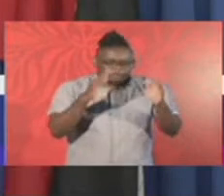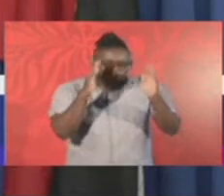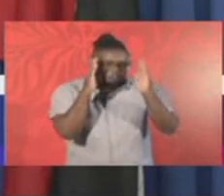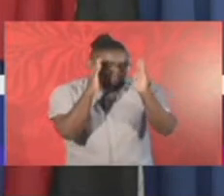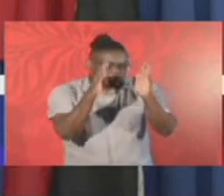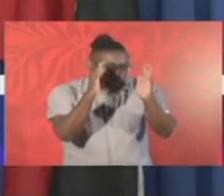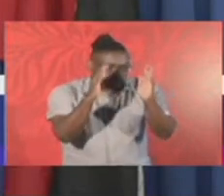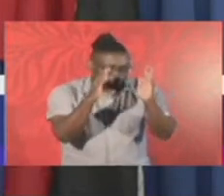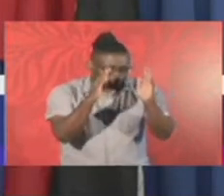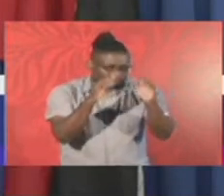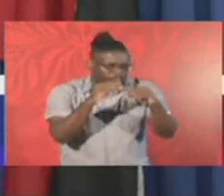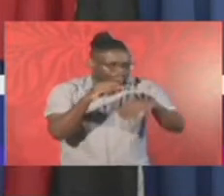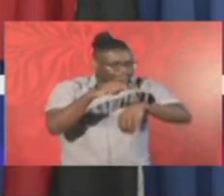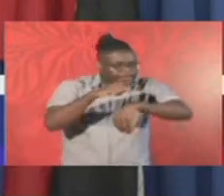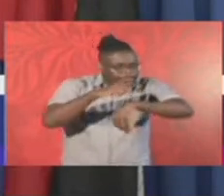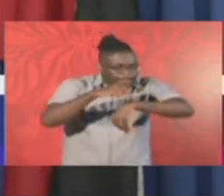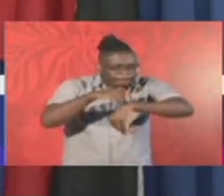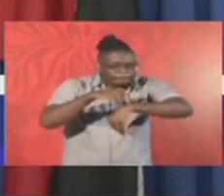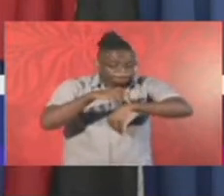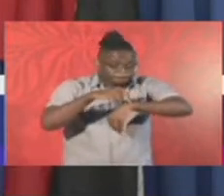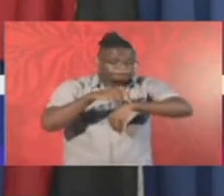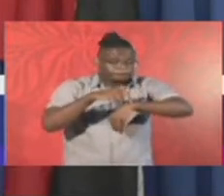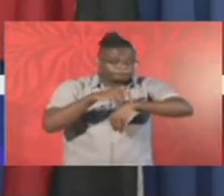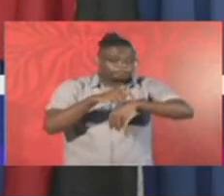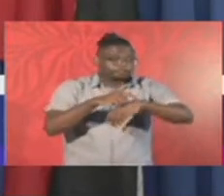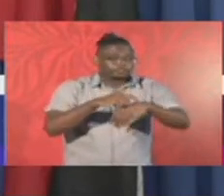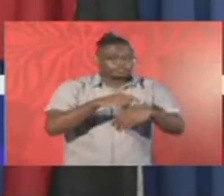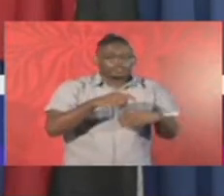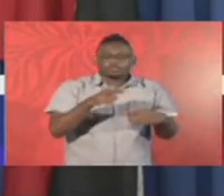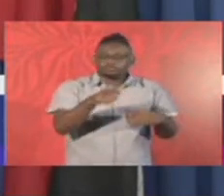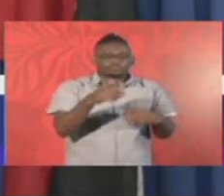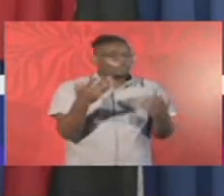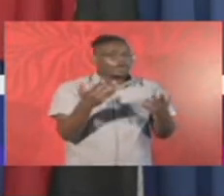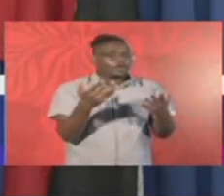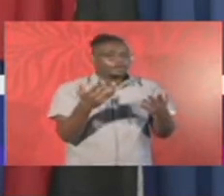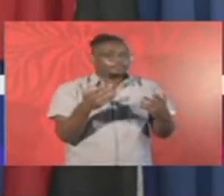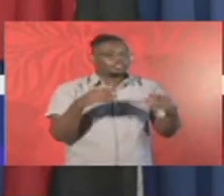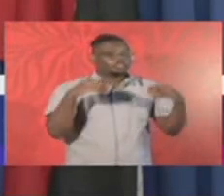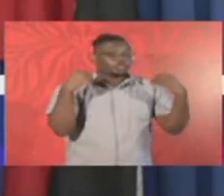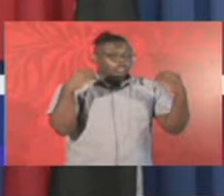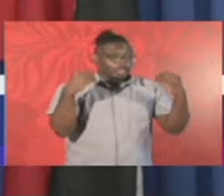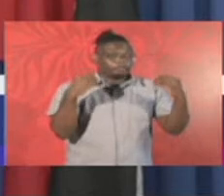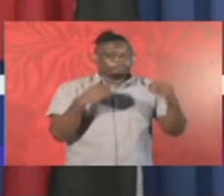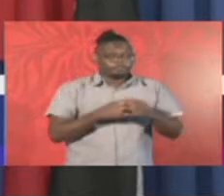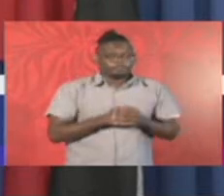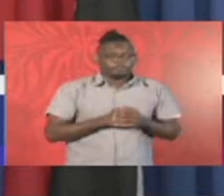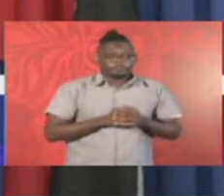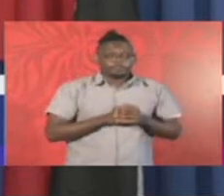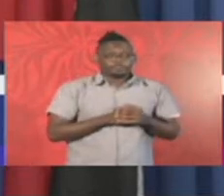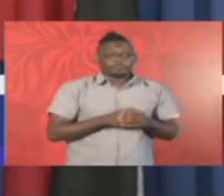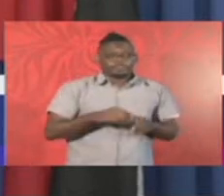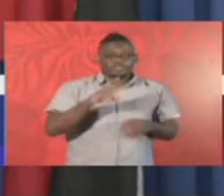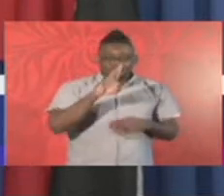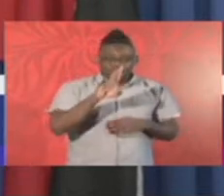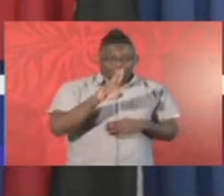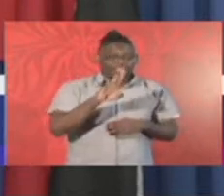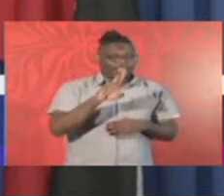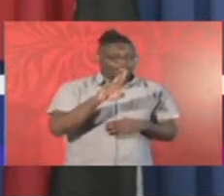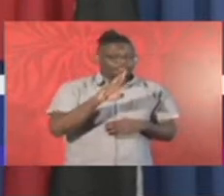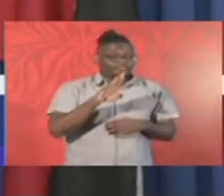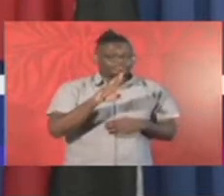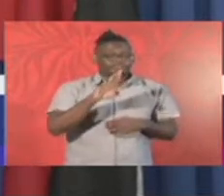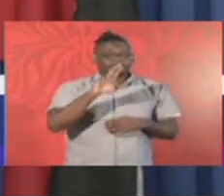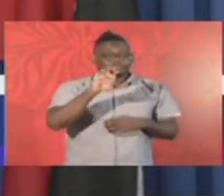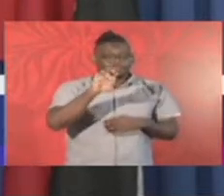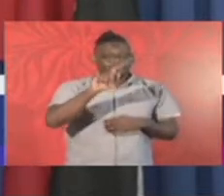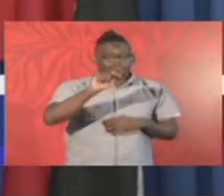removed, which are the restrictions on the retail trade, where large numbers of people have been allowed to